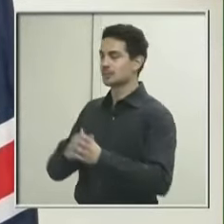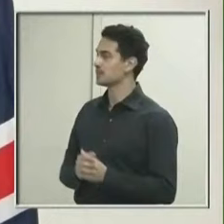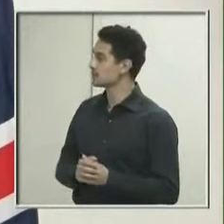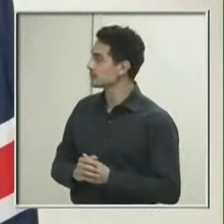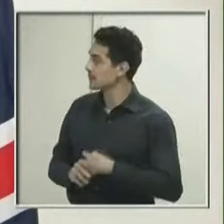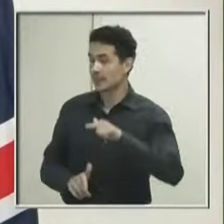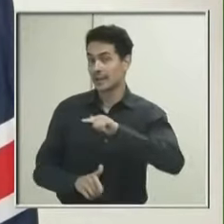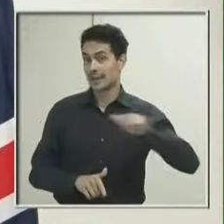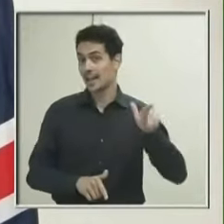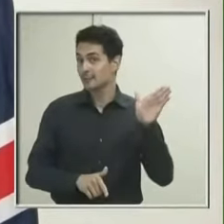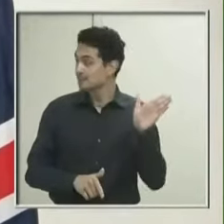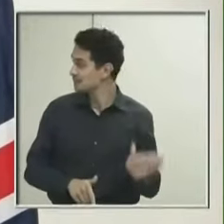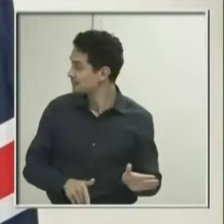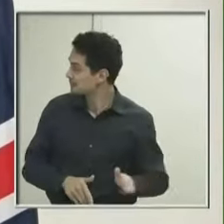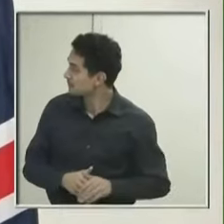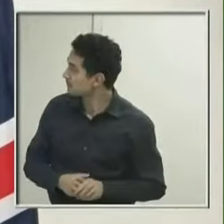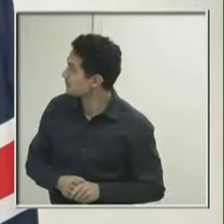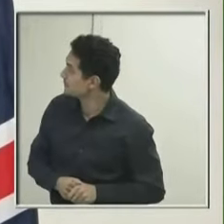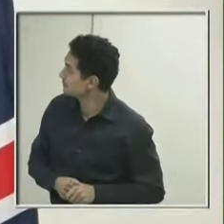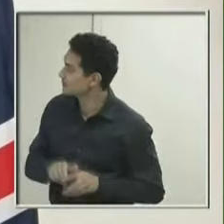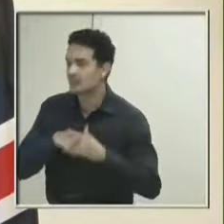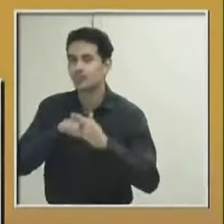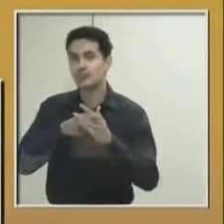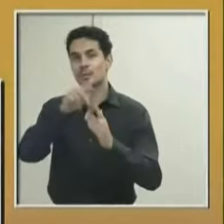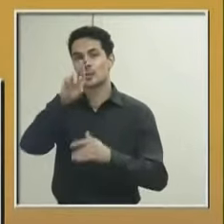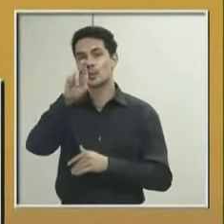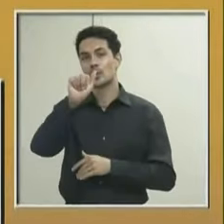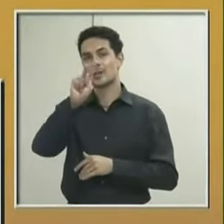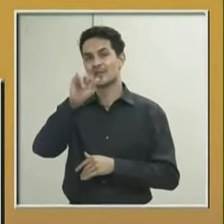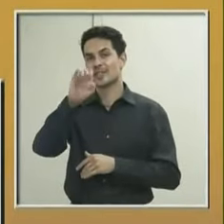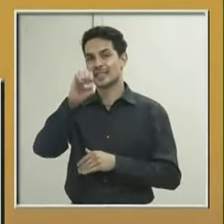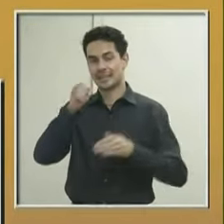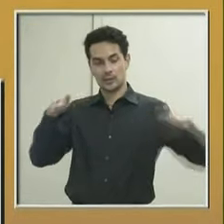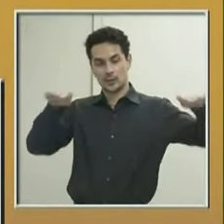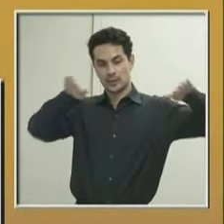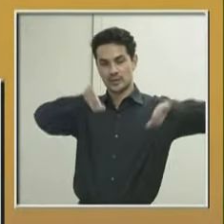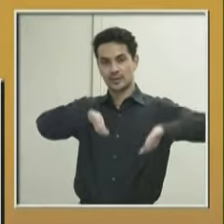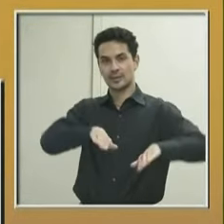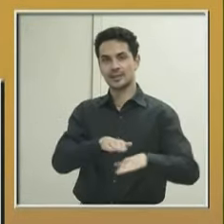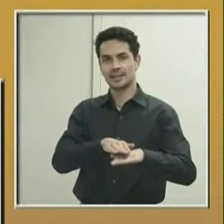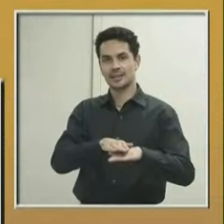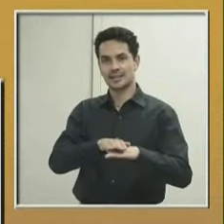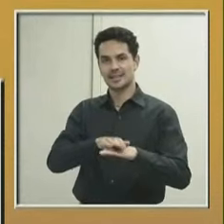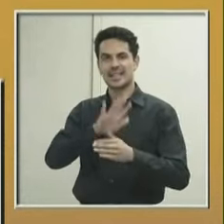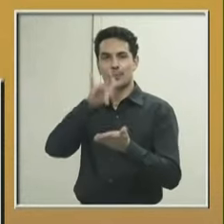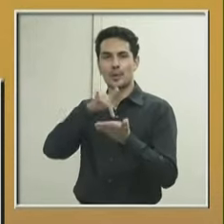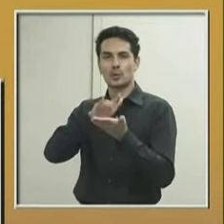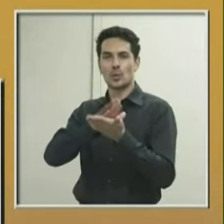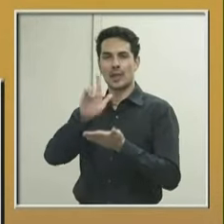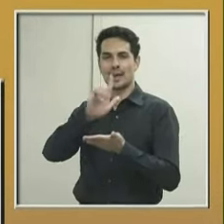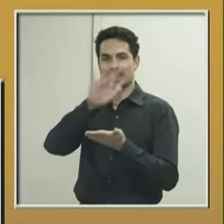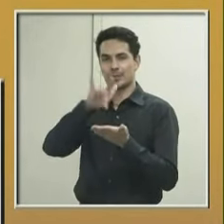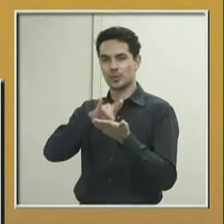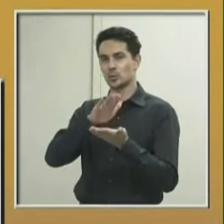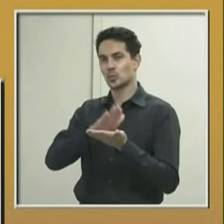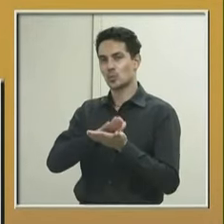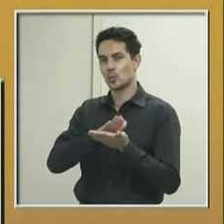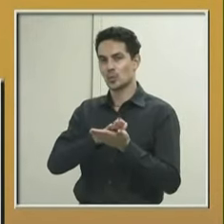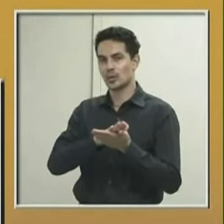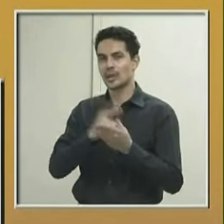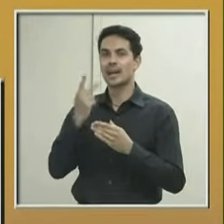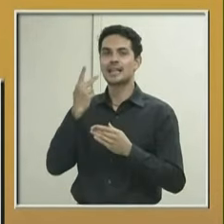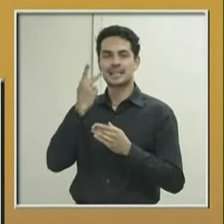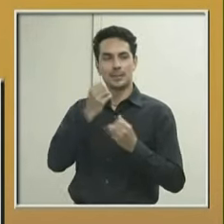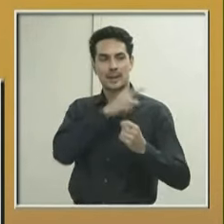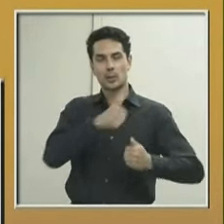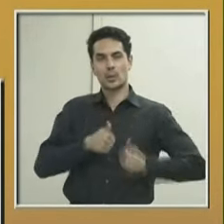here, beginning in the ravine area south of the Lahaina Intermediate School, based on resident video that was shared